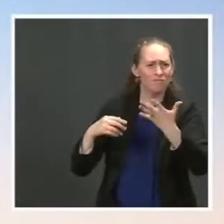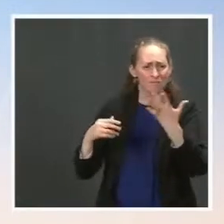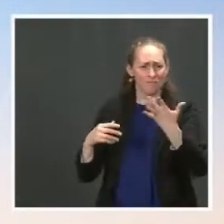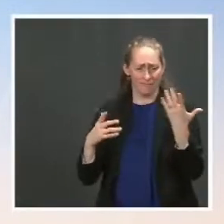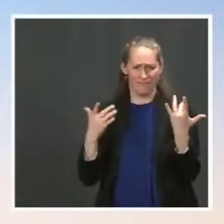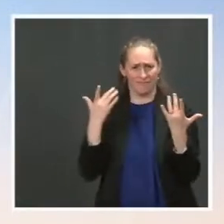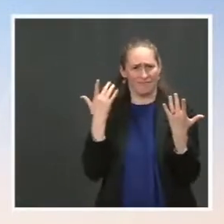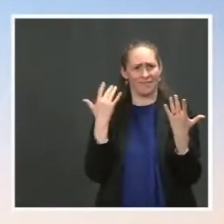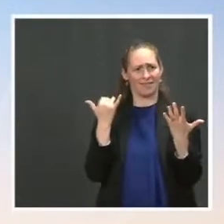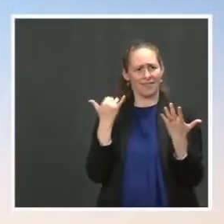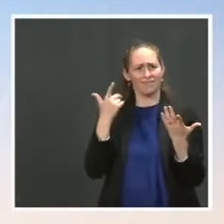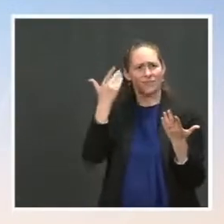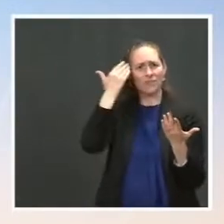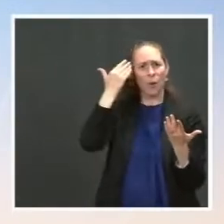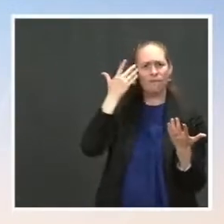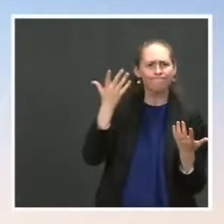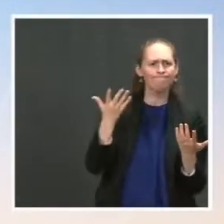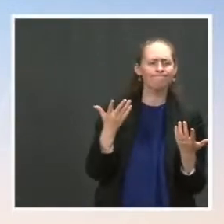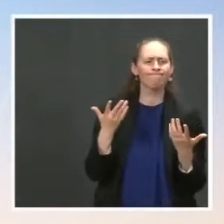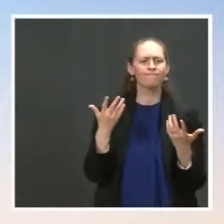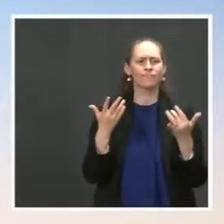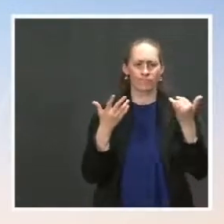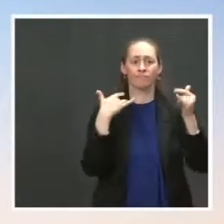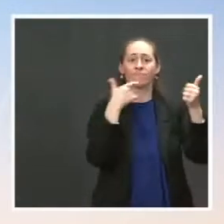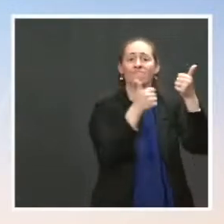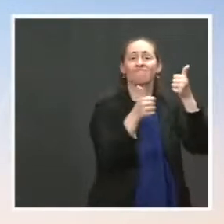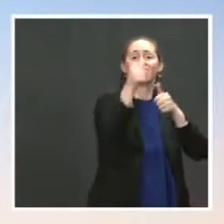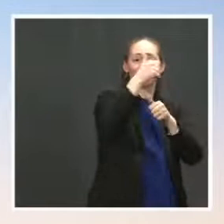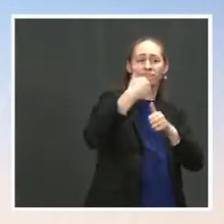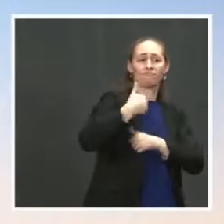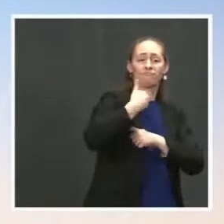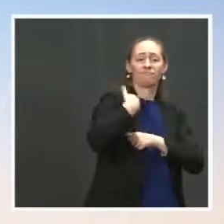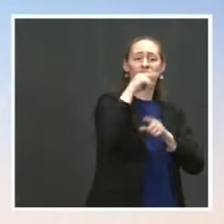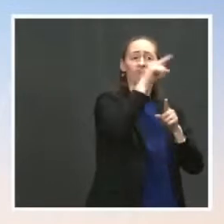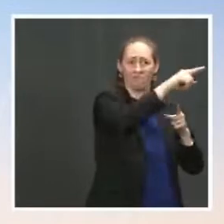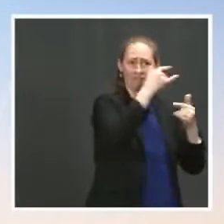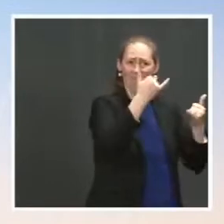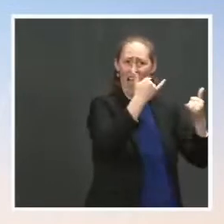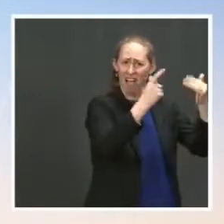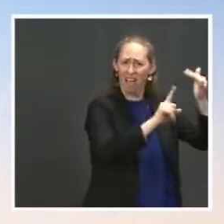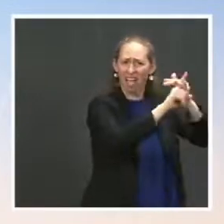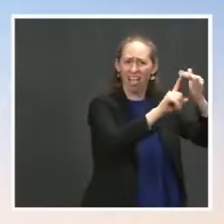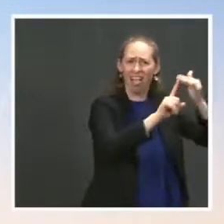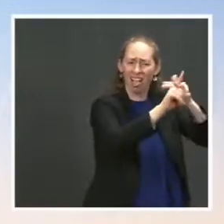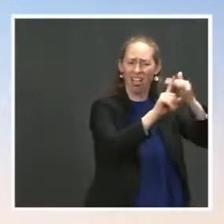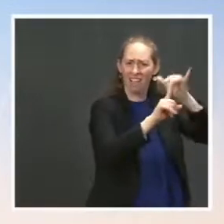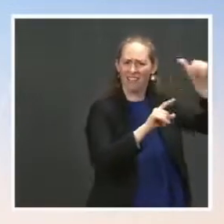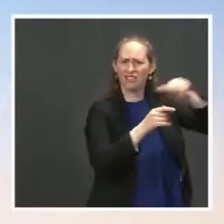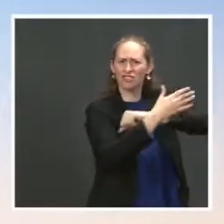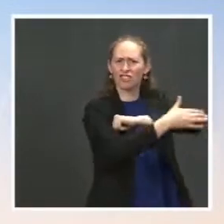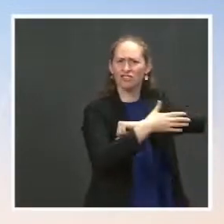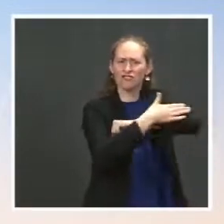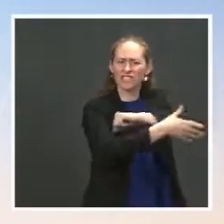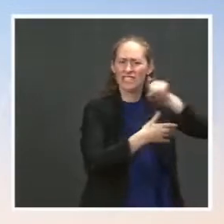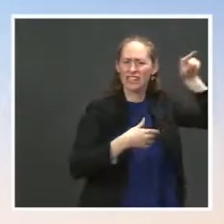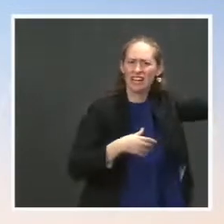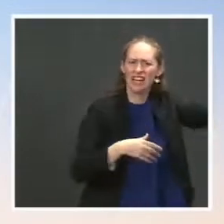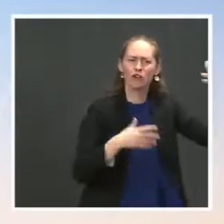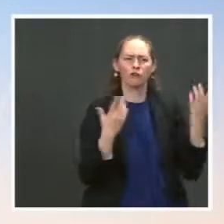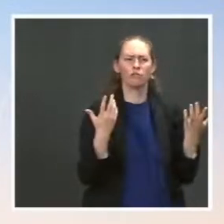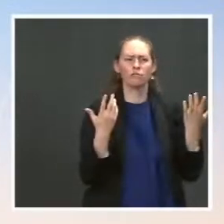his generals and the people that are dealing with the situation in Afghanistan as to